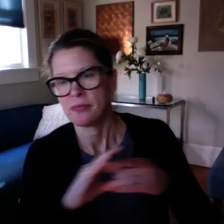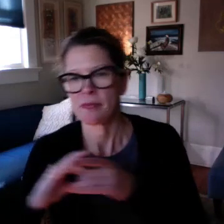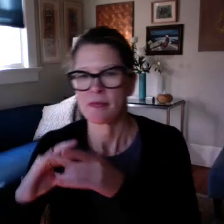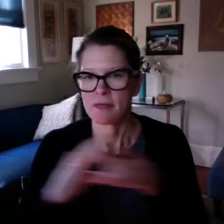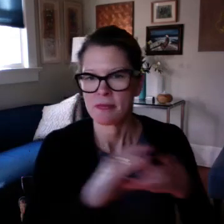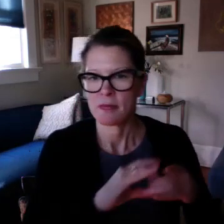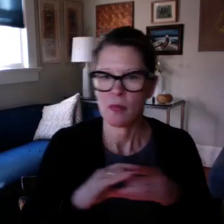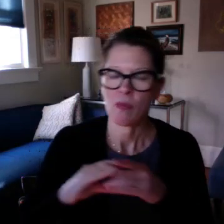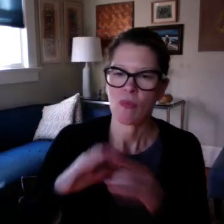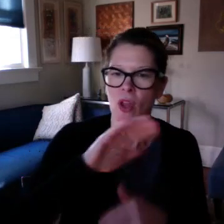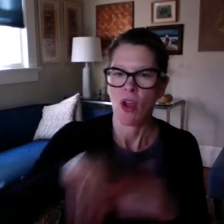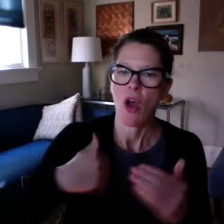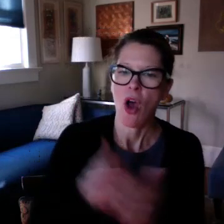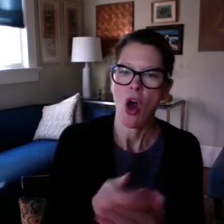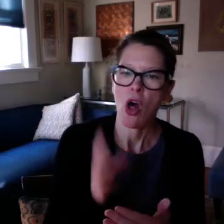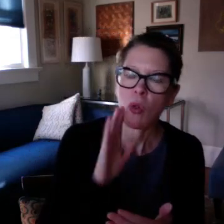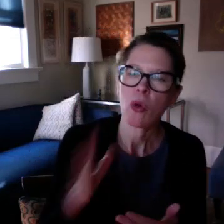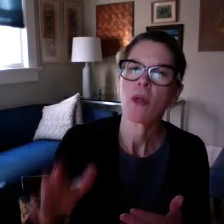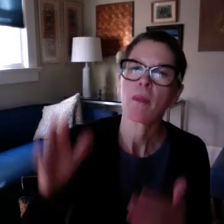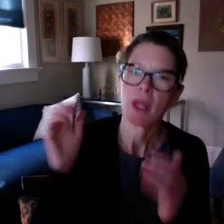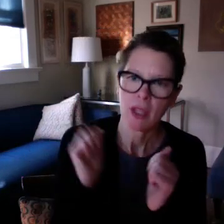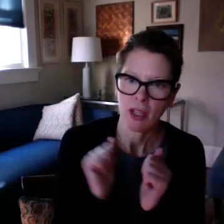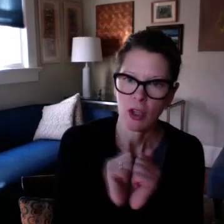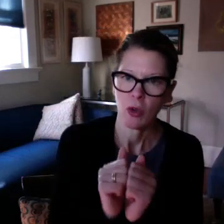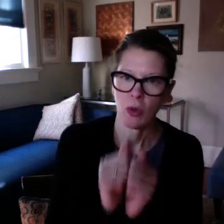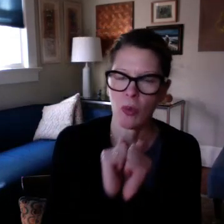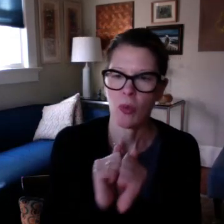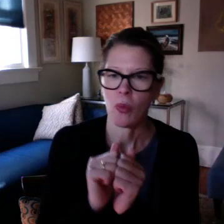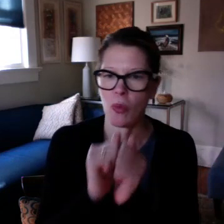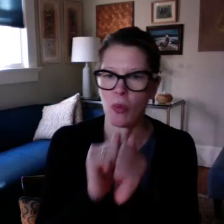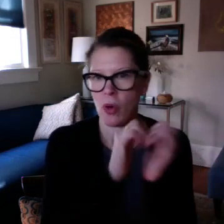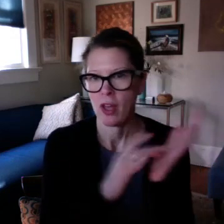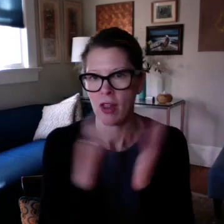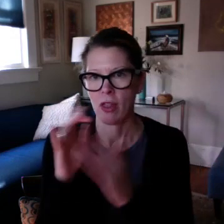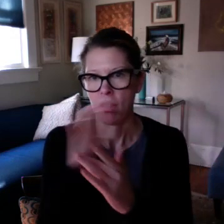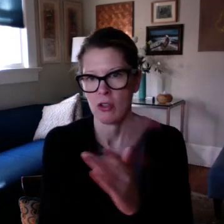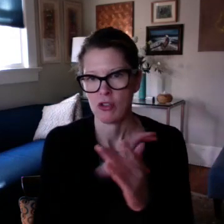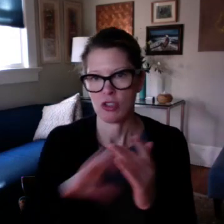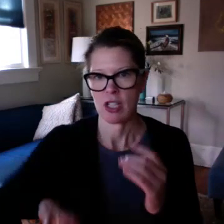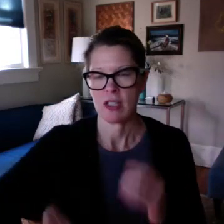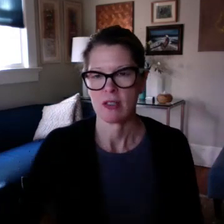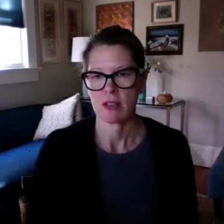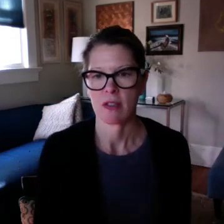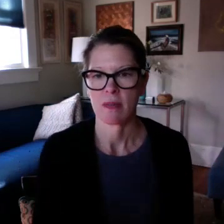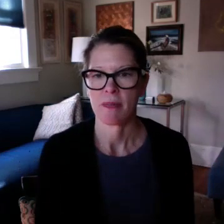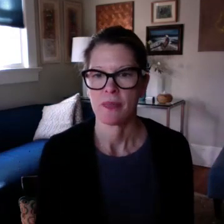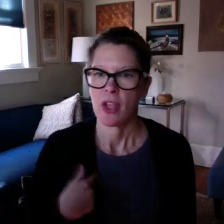surround the throne. And thus surround the throne. We're